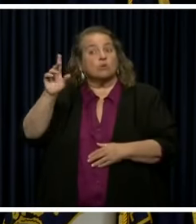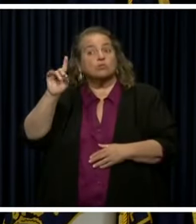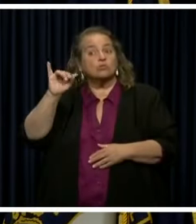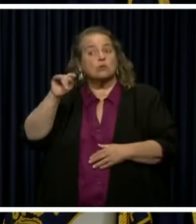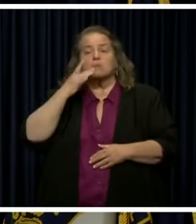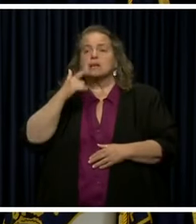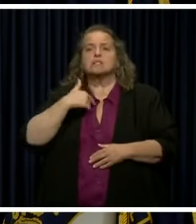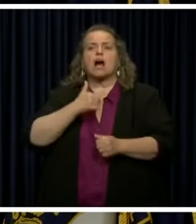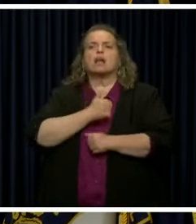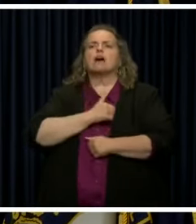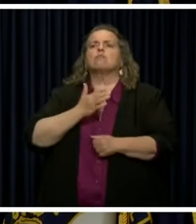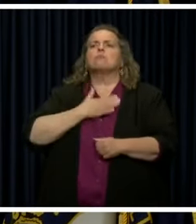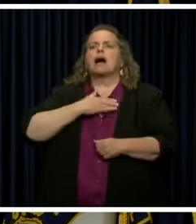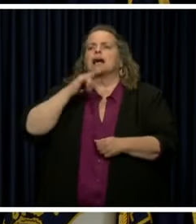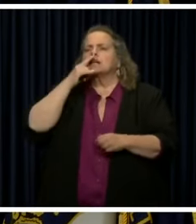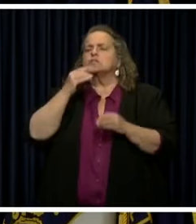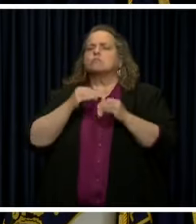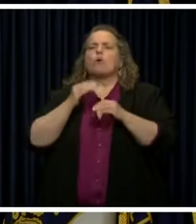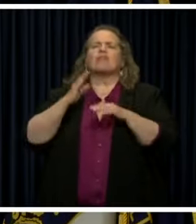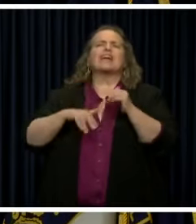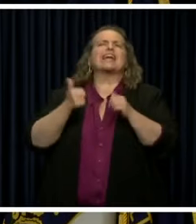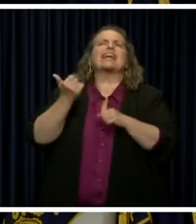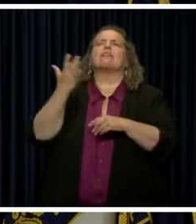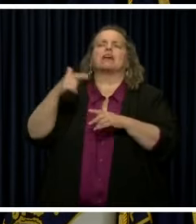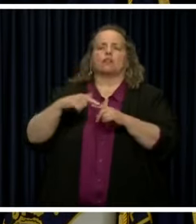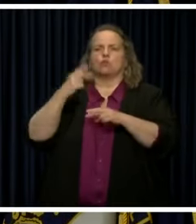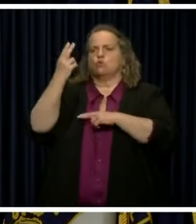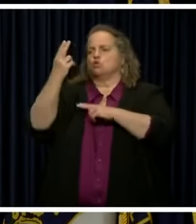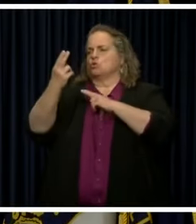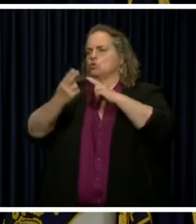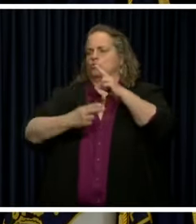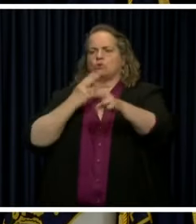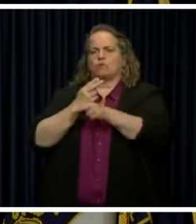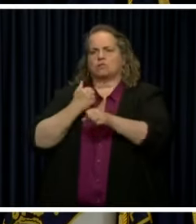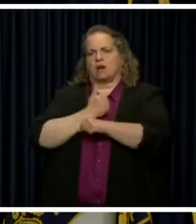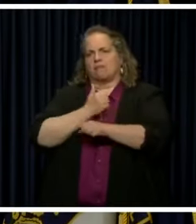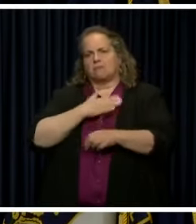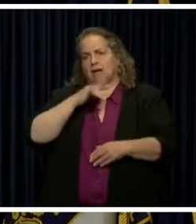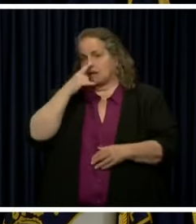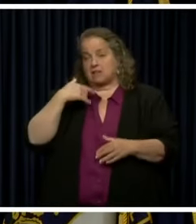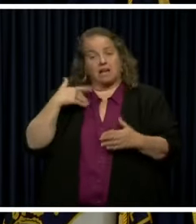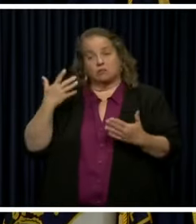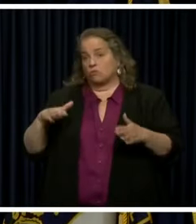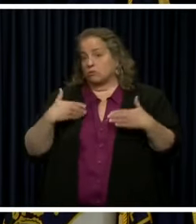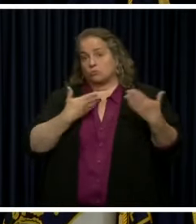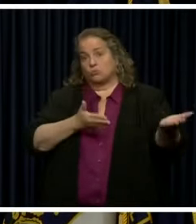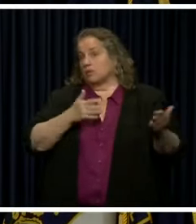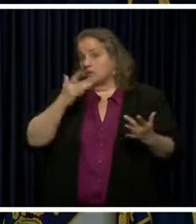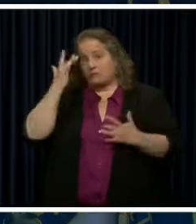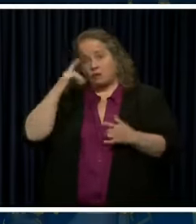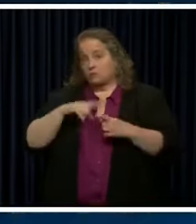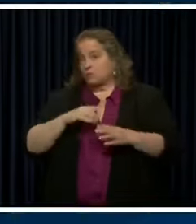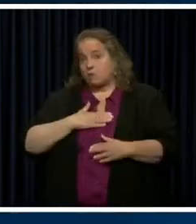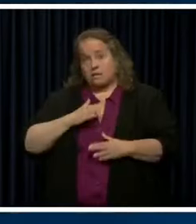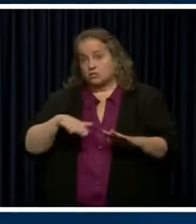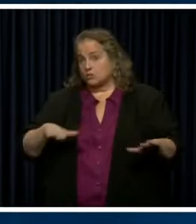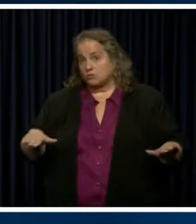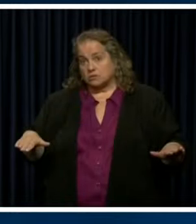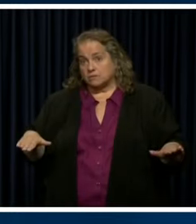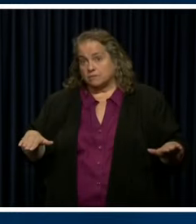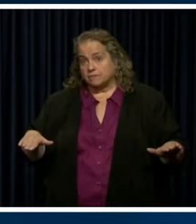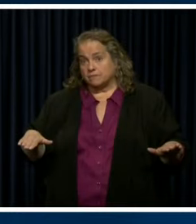anything else in the universe. I'm going to do everything I can not to bring this virus home.